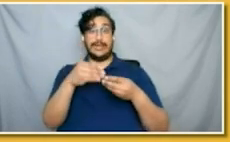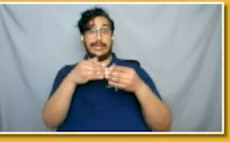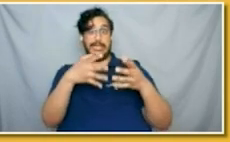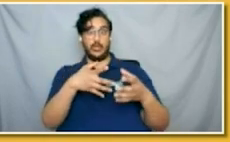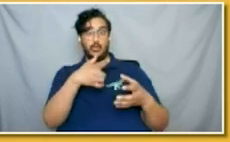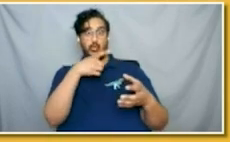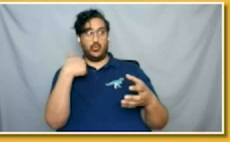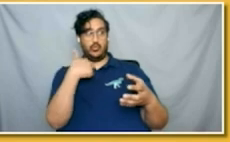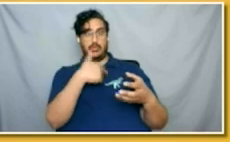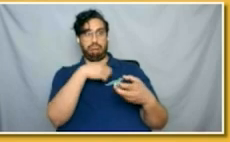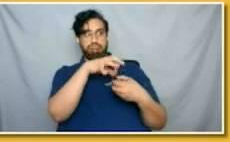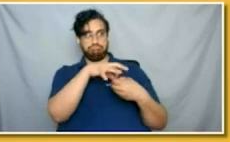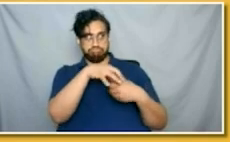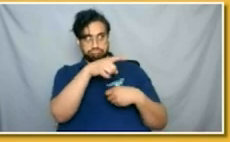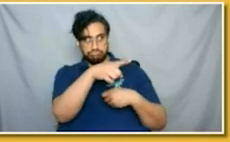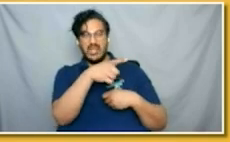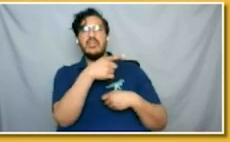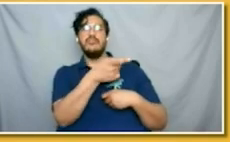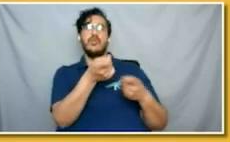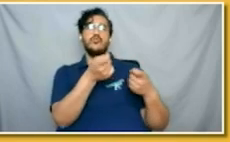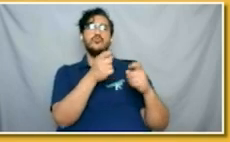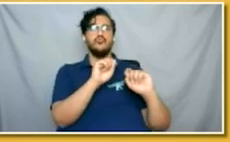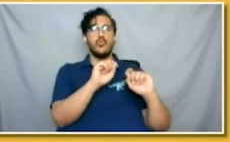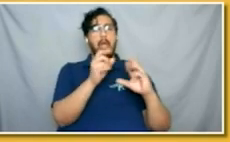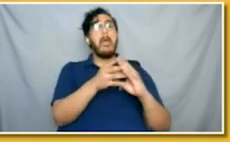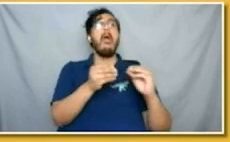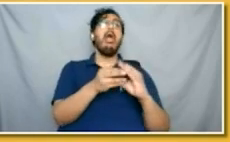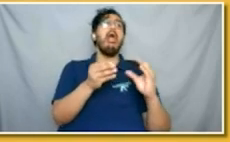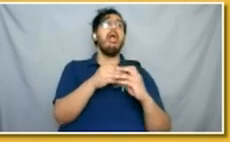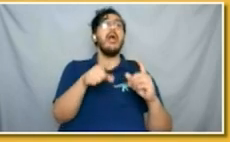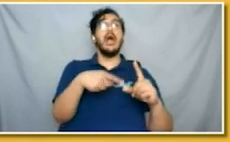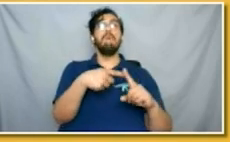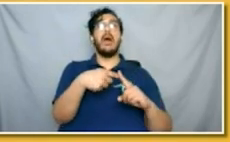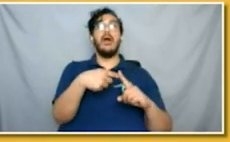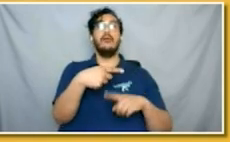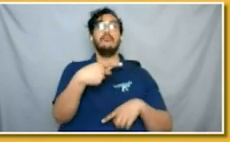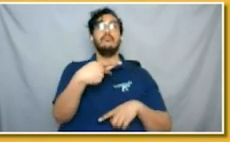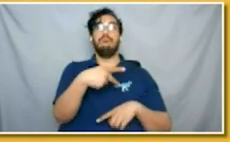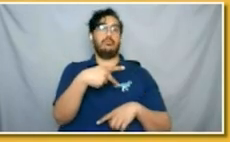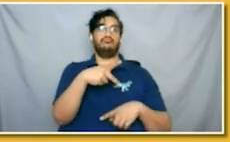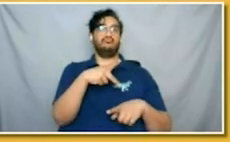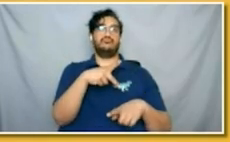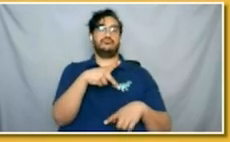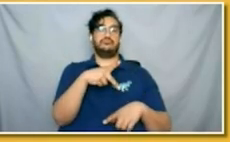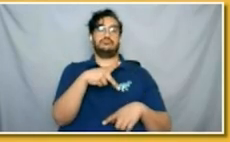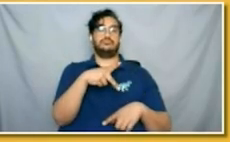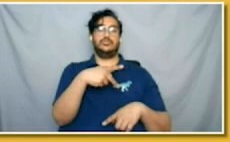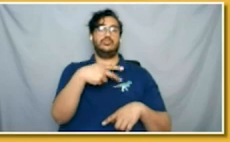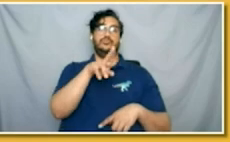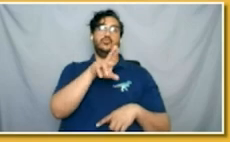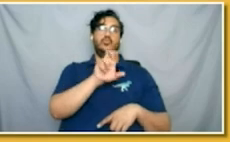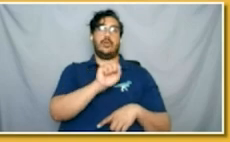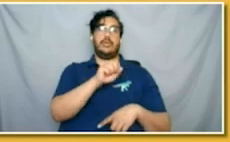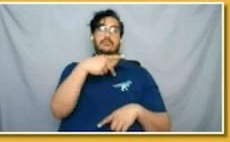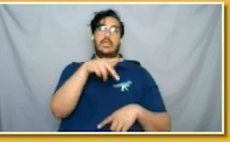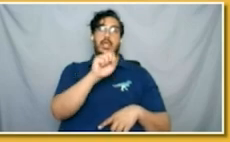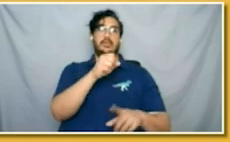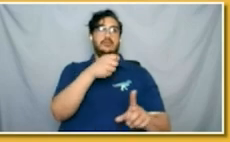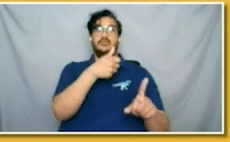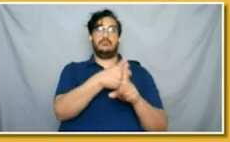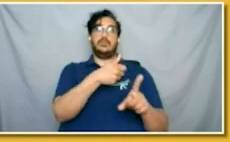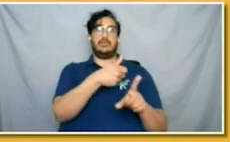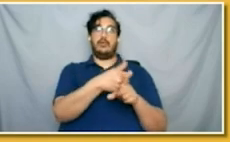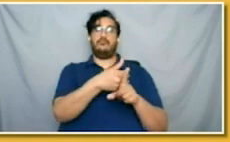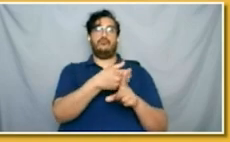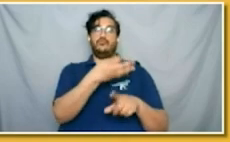the postal office, like, you know, not being in good financial shape. Like, can you just again quickly name like around